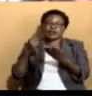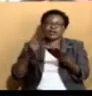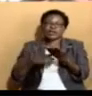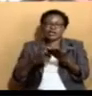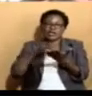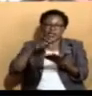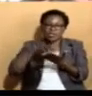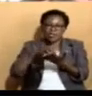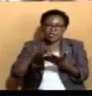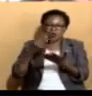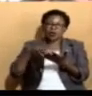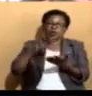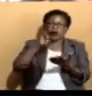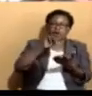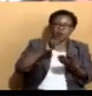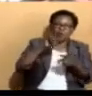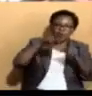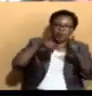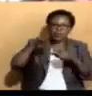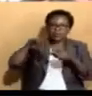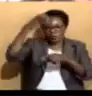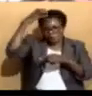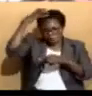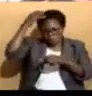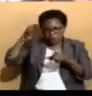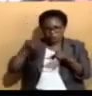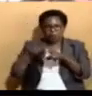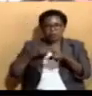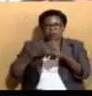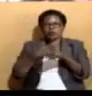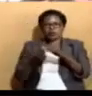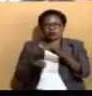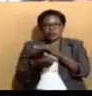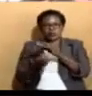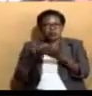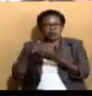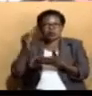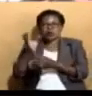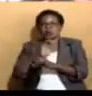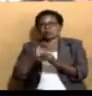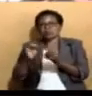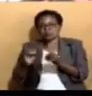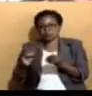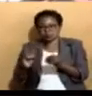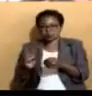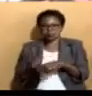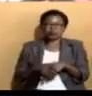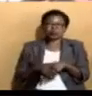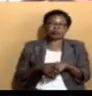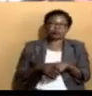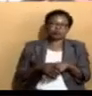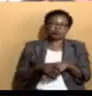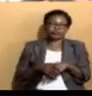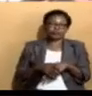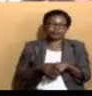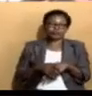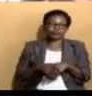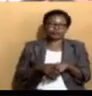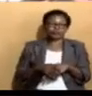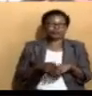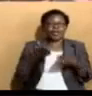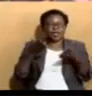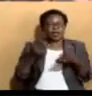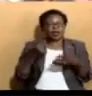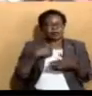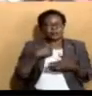English case of Ems versus Queen, and I don't want to go through them because they will just take time. So, what then is